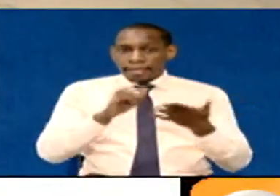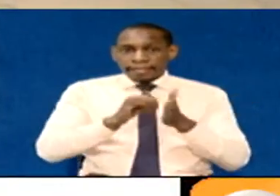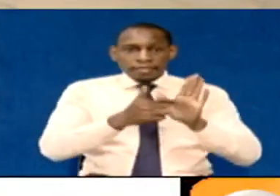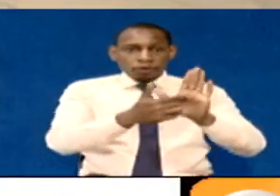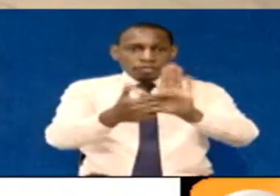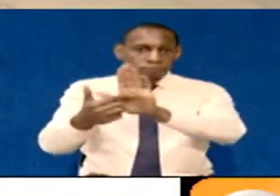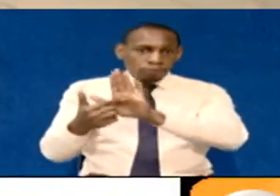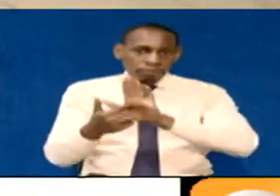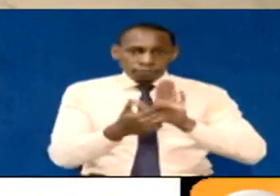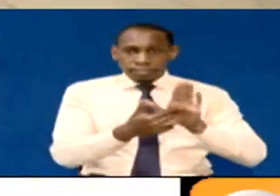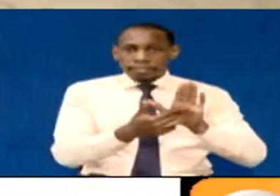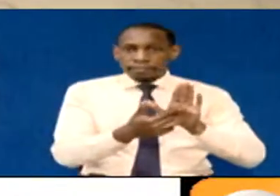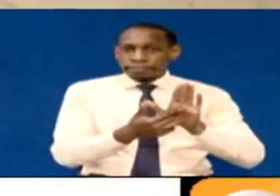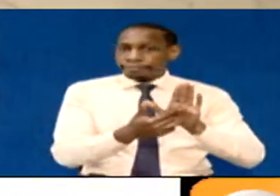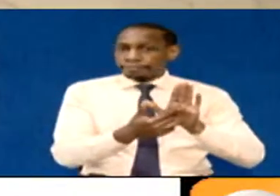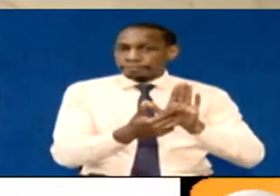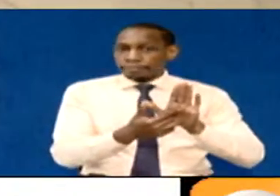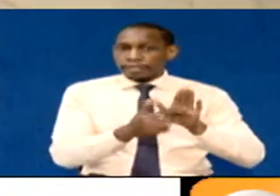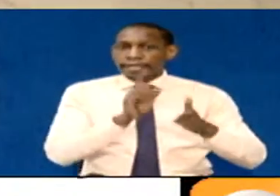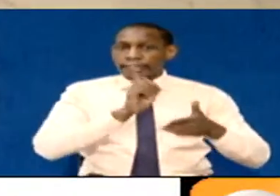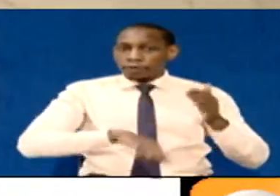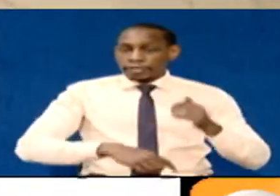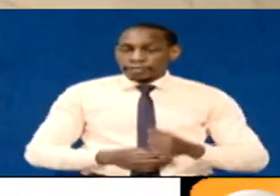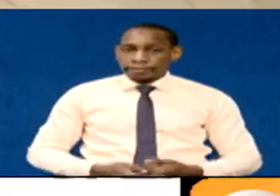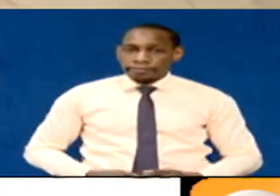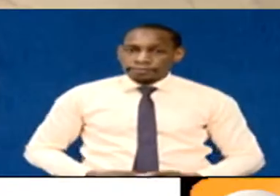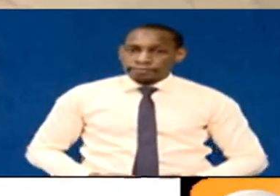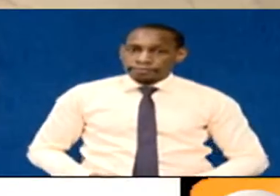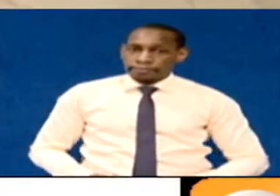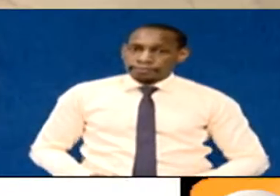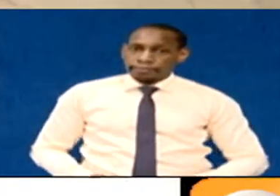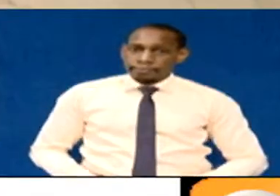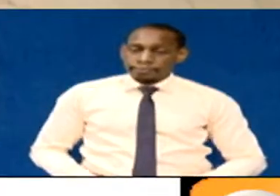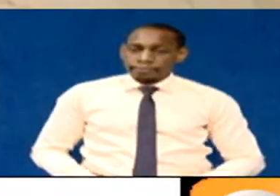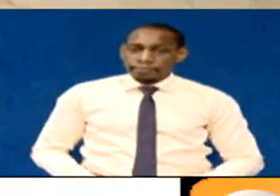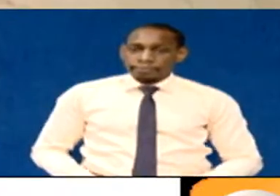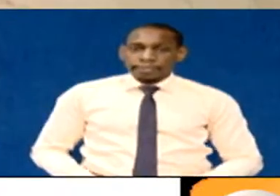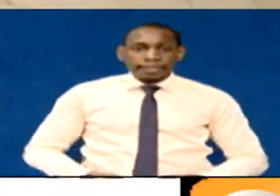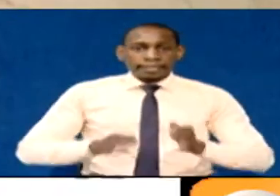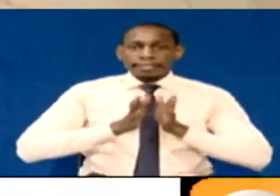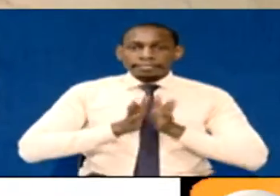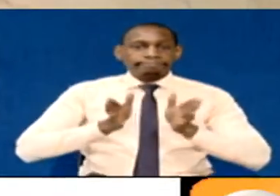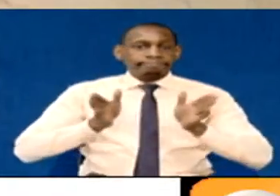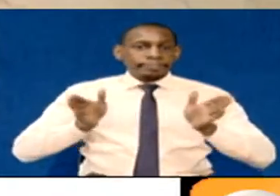comes out there as well is the broad